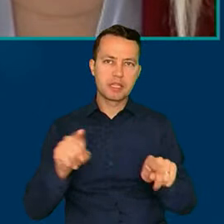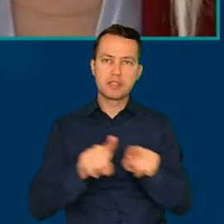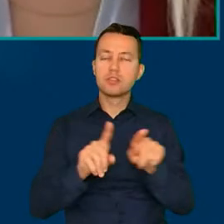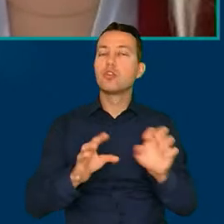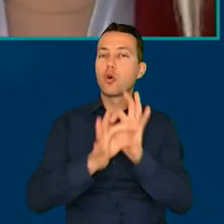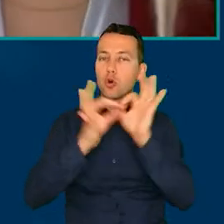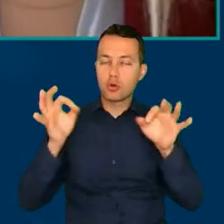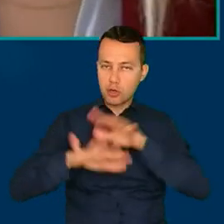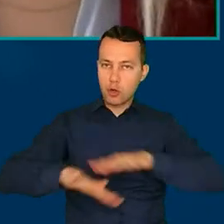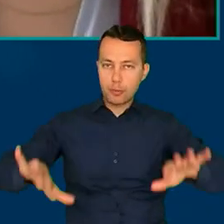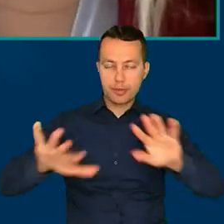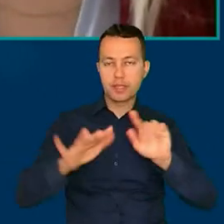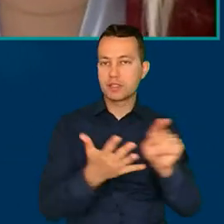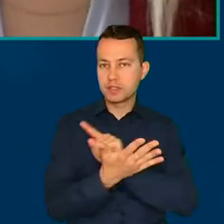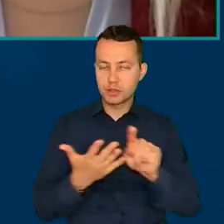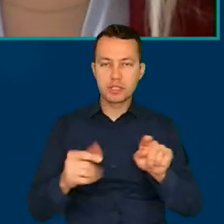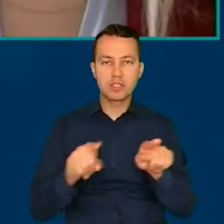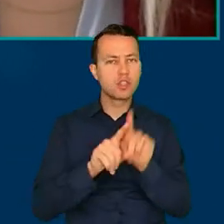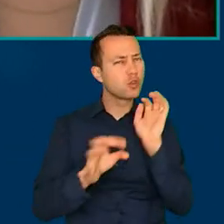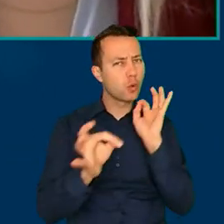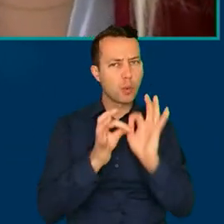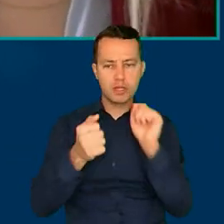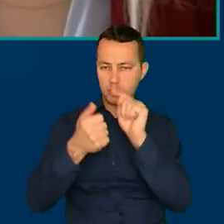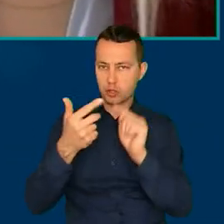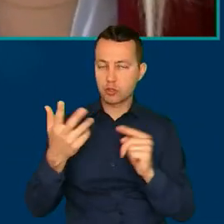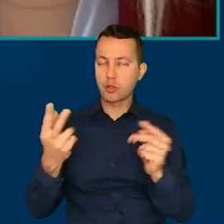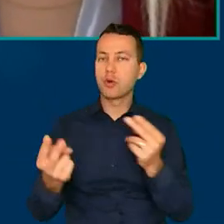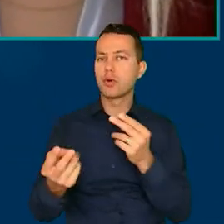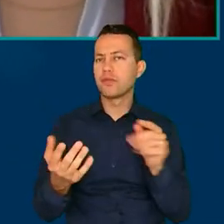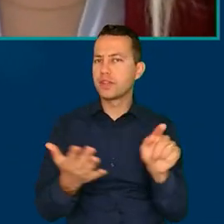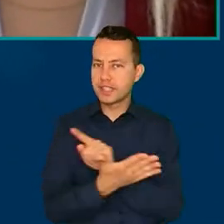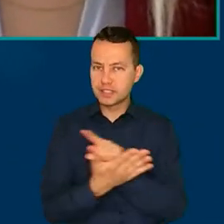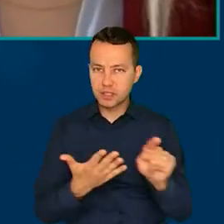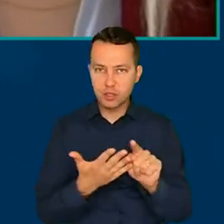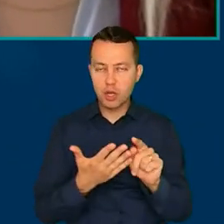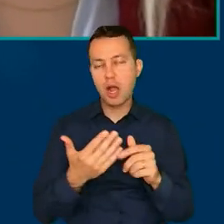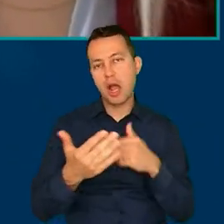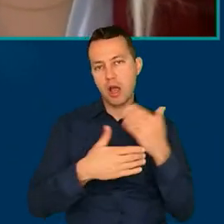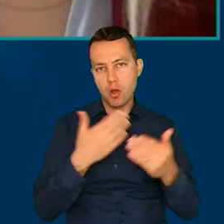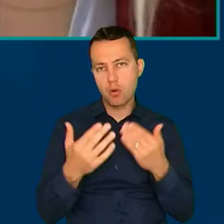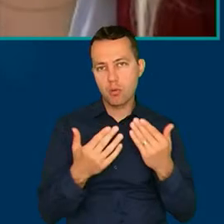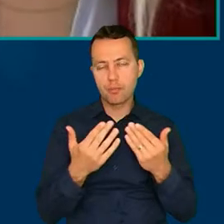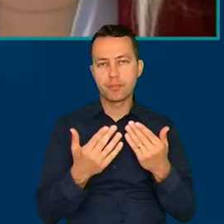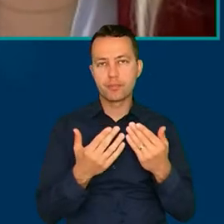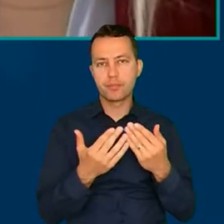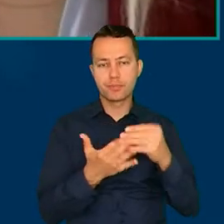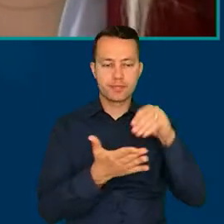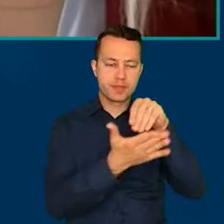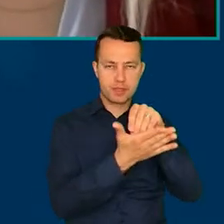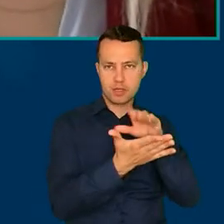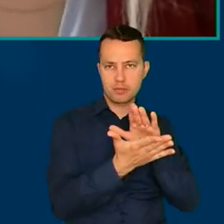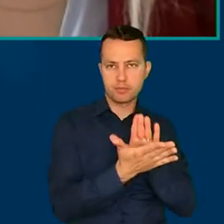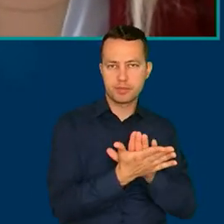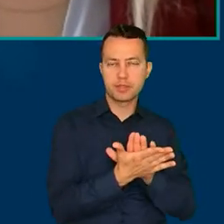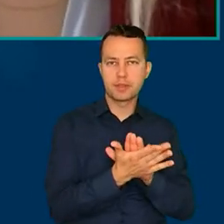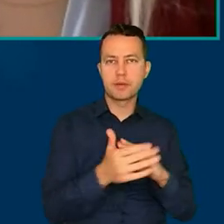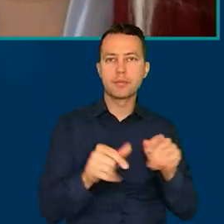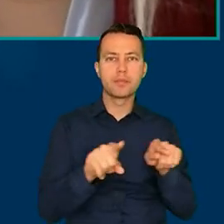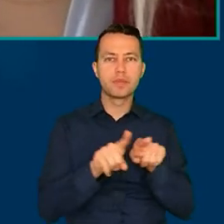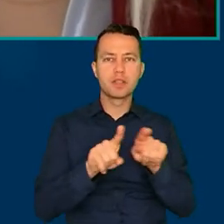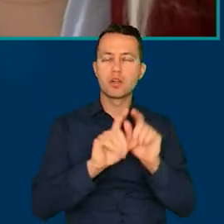approach. And then they need to communicate on what they're doing to actually address those impacts and to what extent they've been effective.